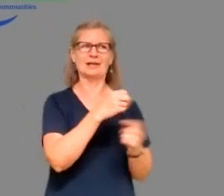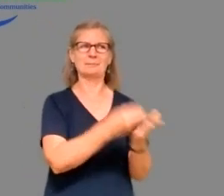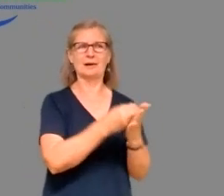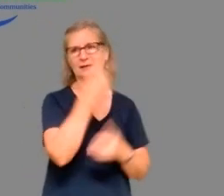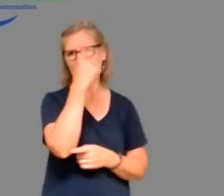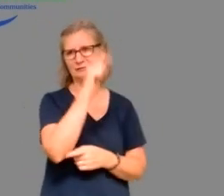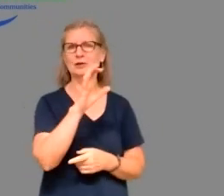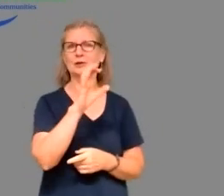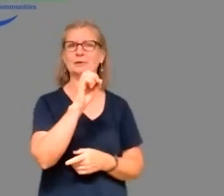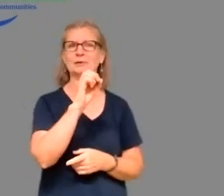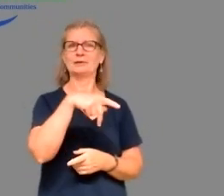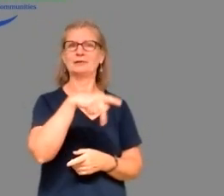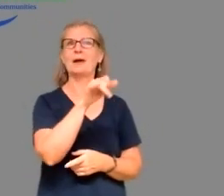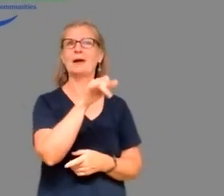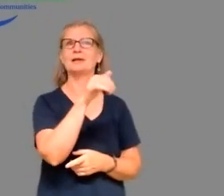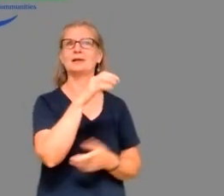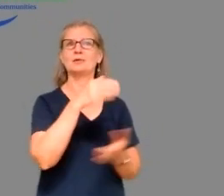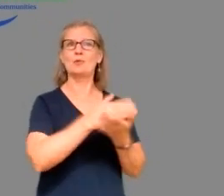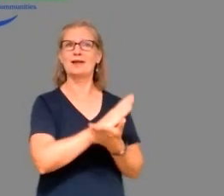We've got about 8 minutes, Brian.